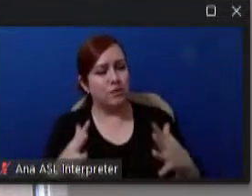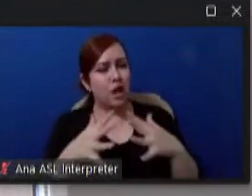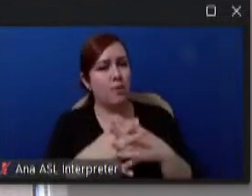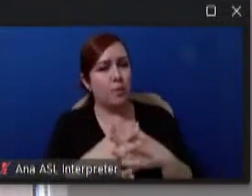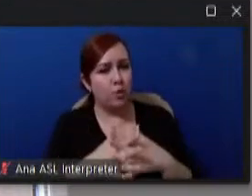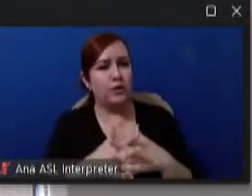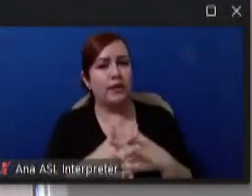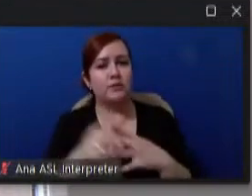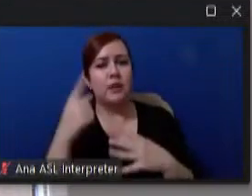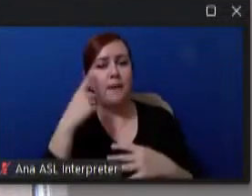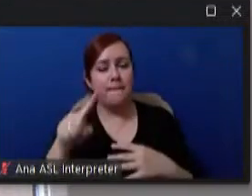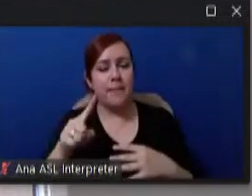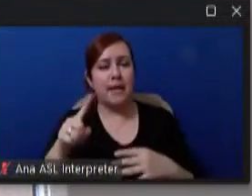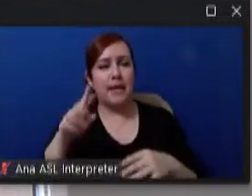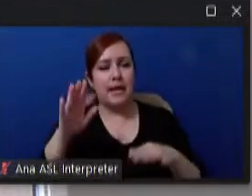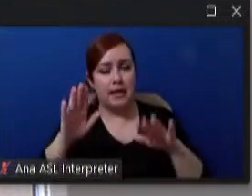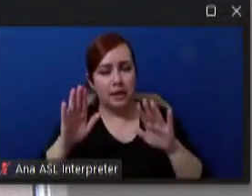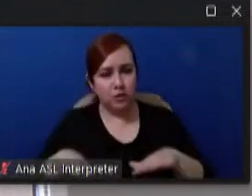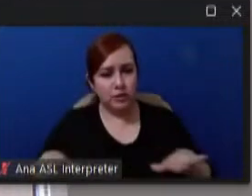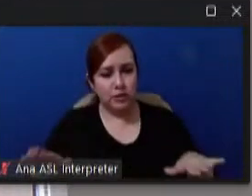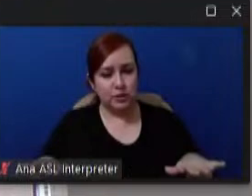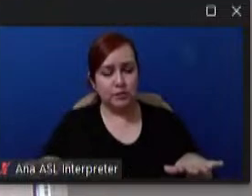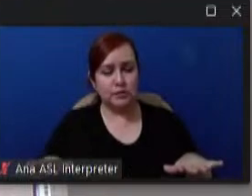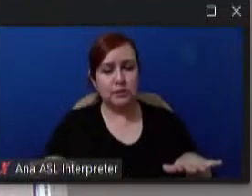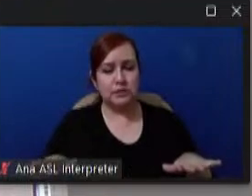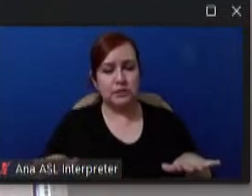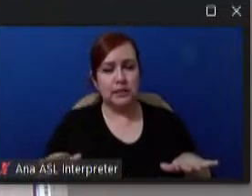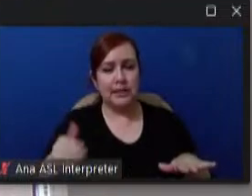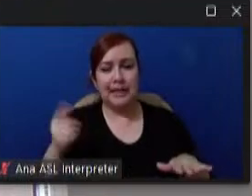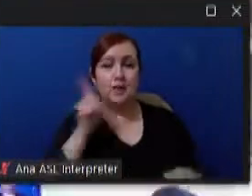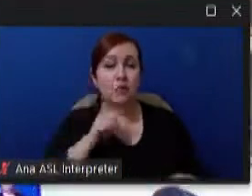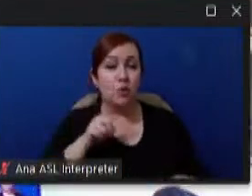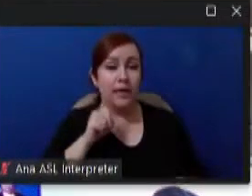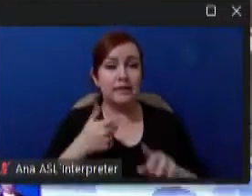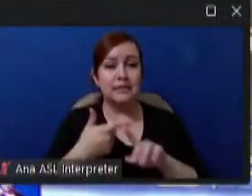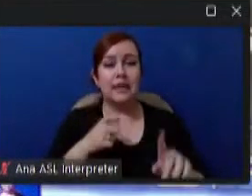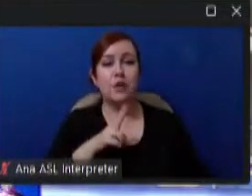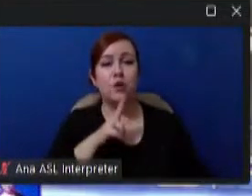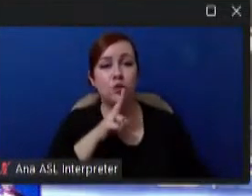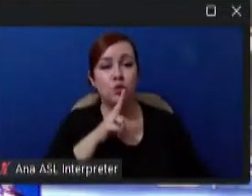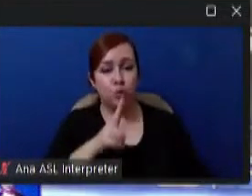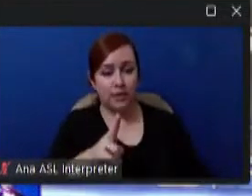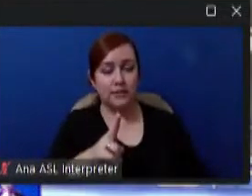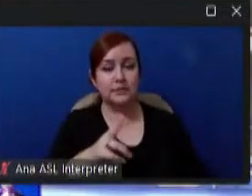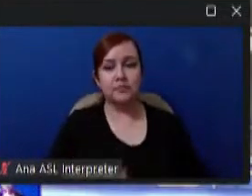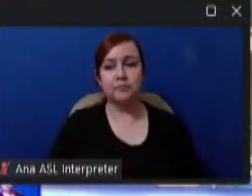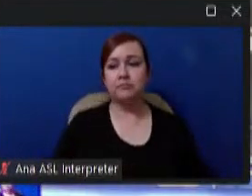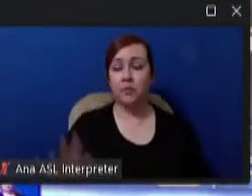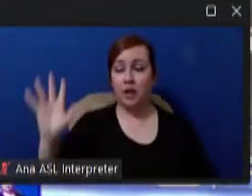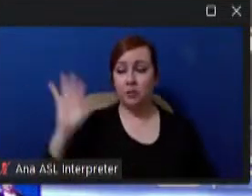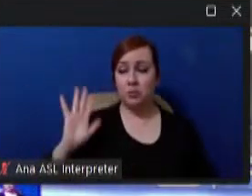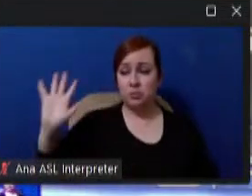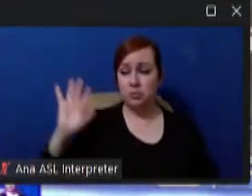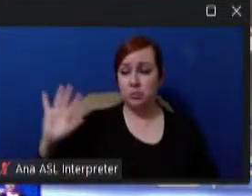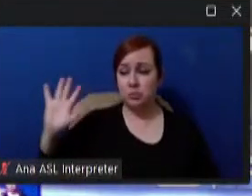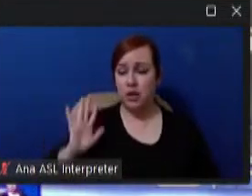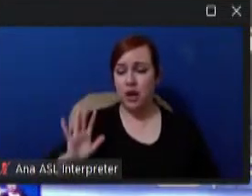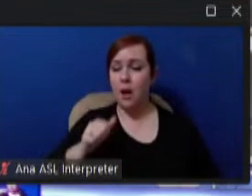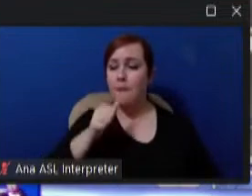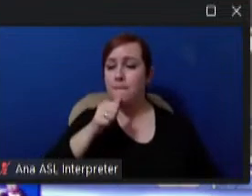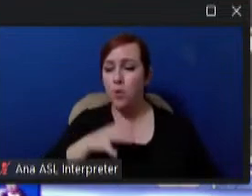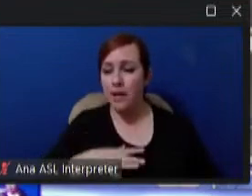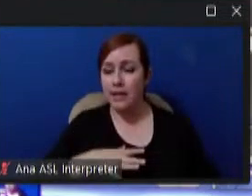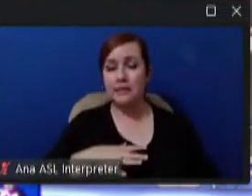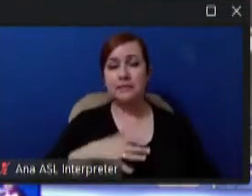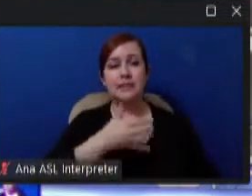importance of protecting the sexual and reproductive rights of girls and women with disabilities. Over time,